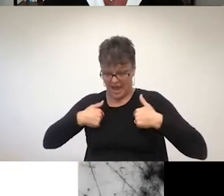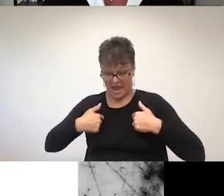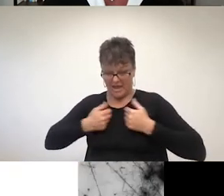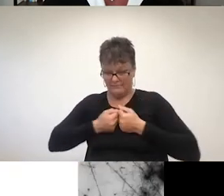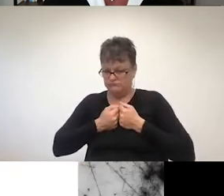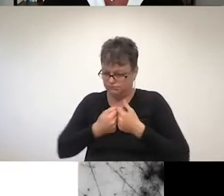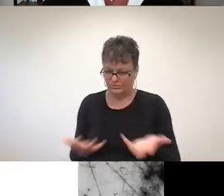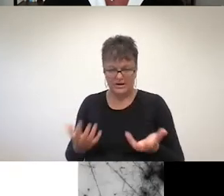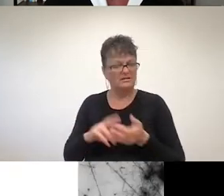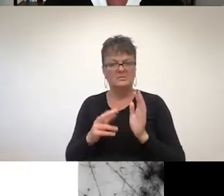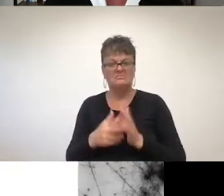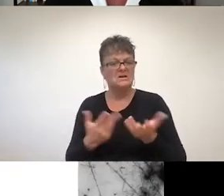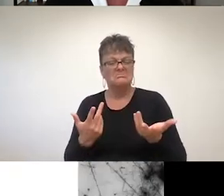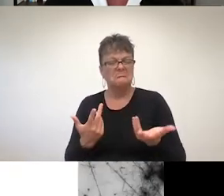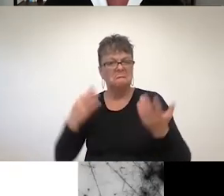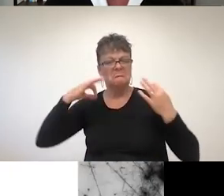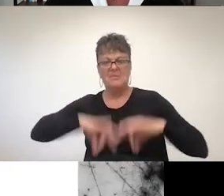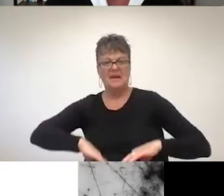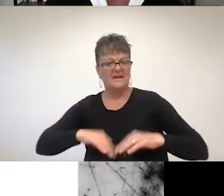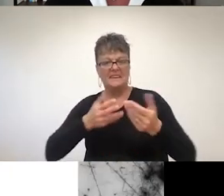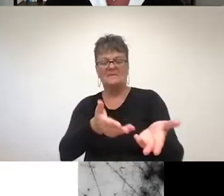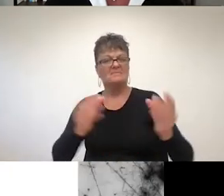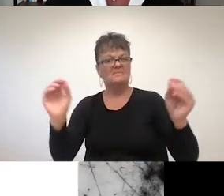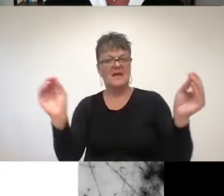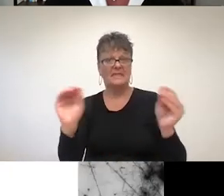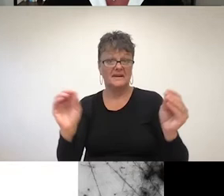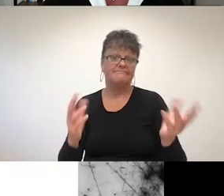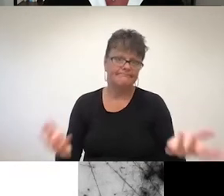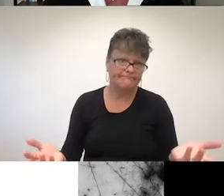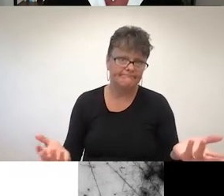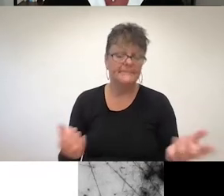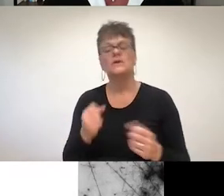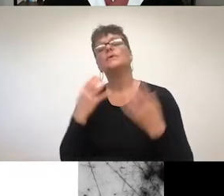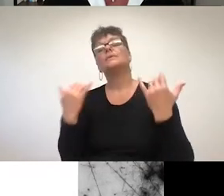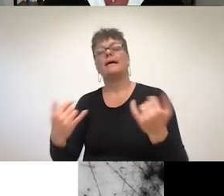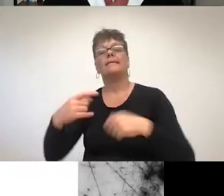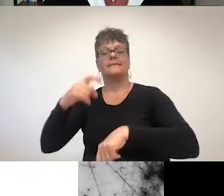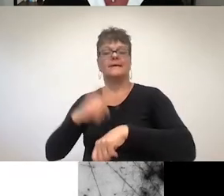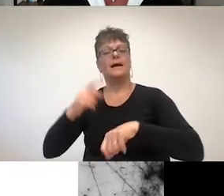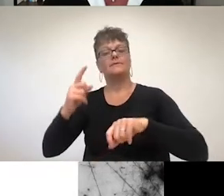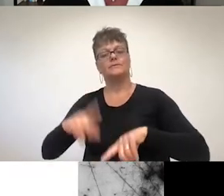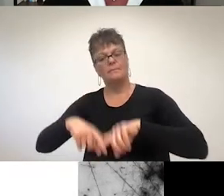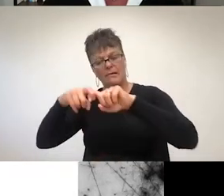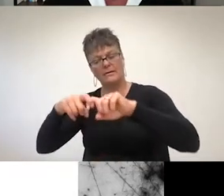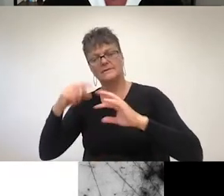I invite us now to pause and reflect. thoughts and